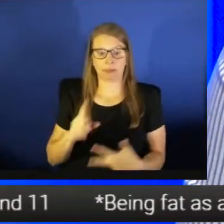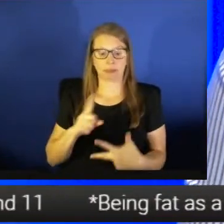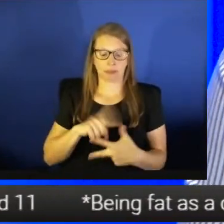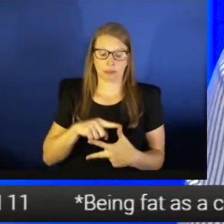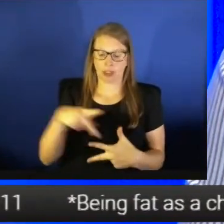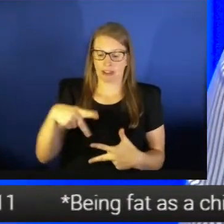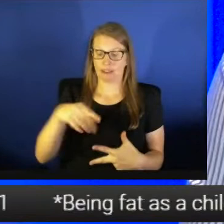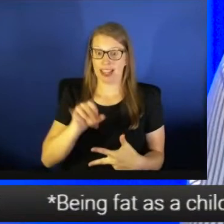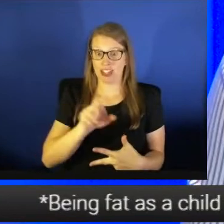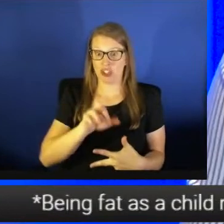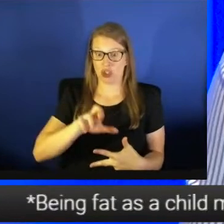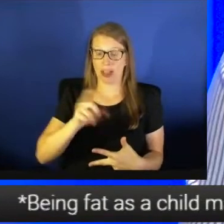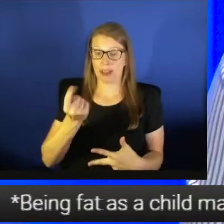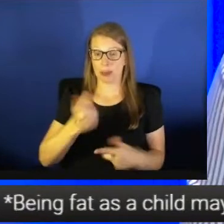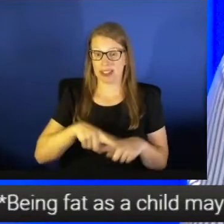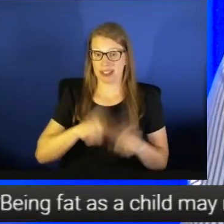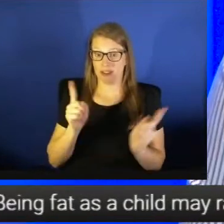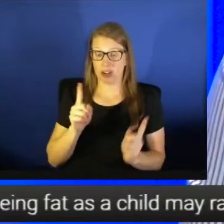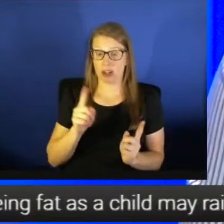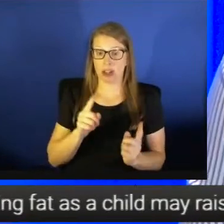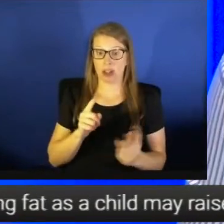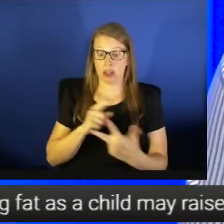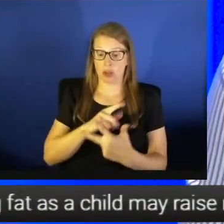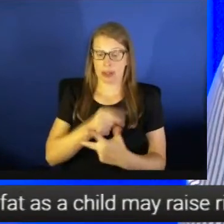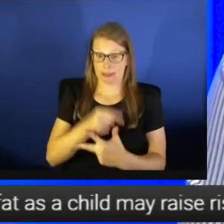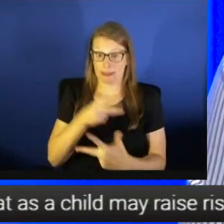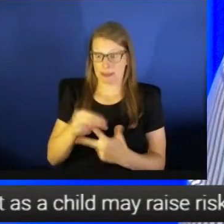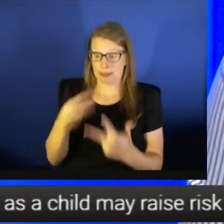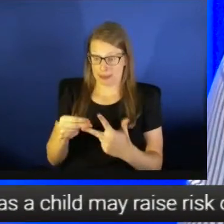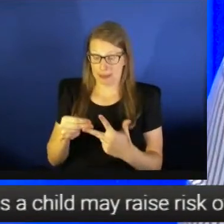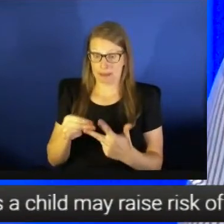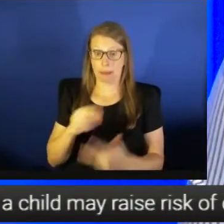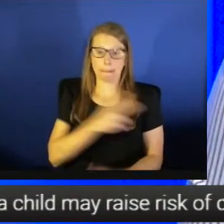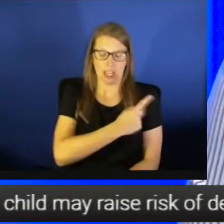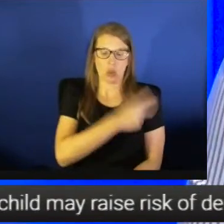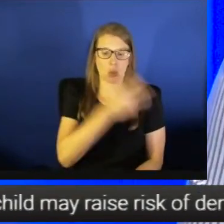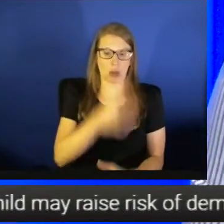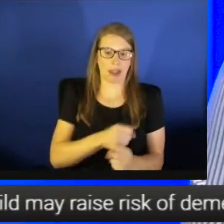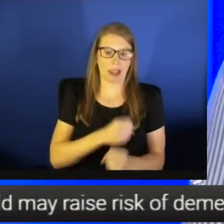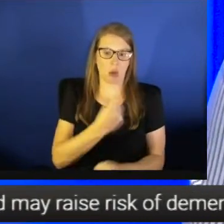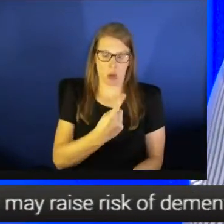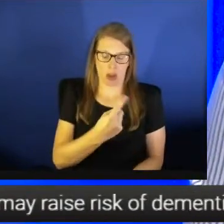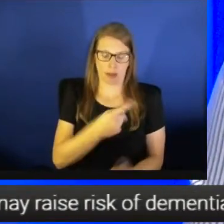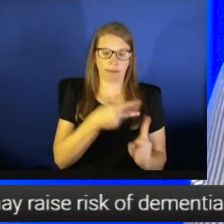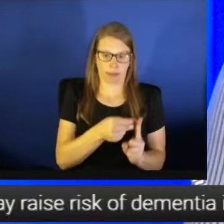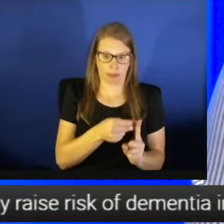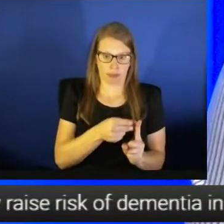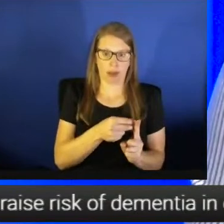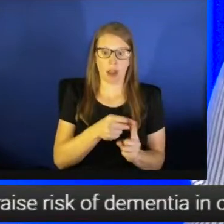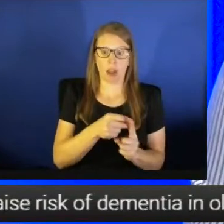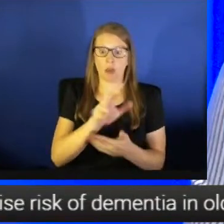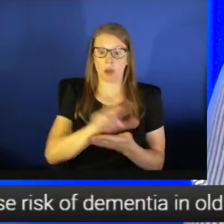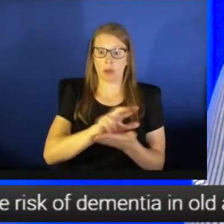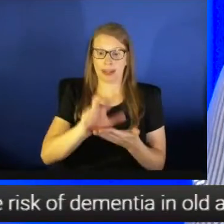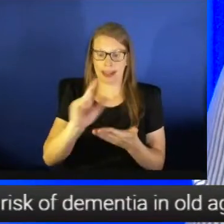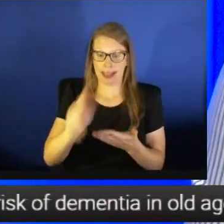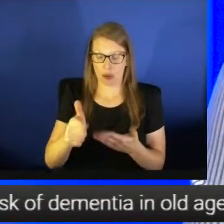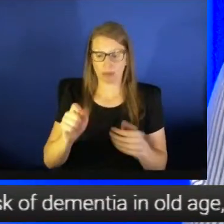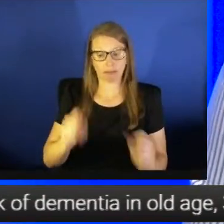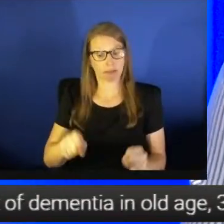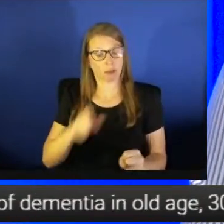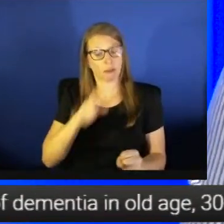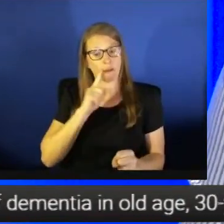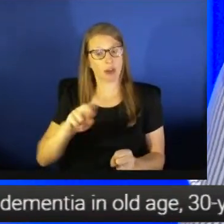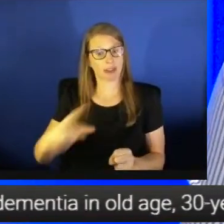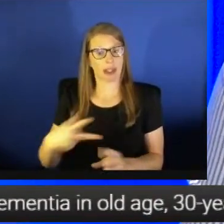Pfizer's a little different, so it's a 3-dose series. Patients will get dose 1. 3 weeks later, they're eligible for dose 2,